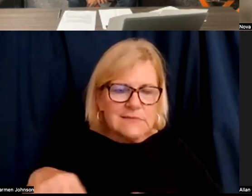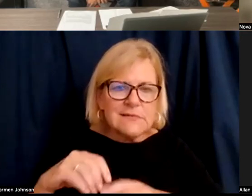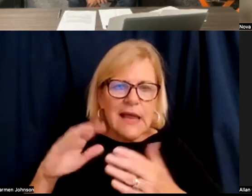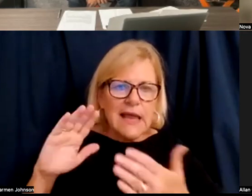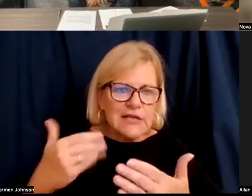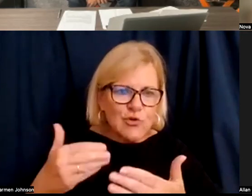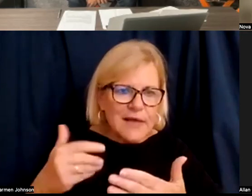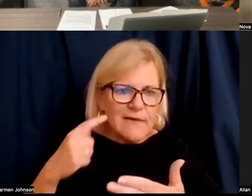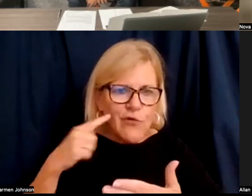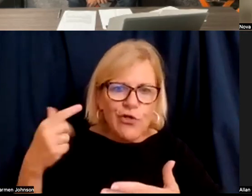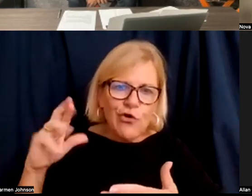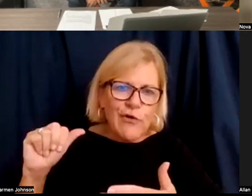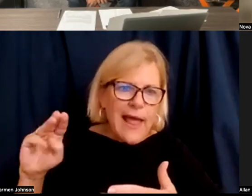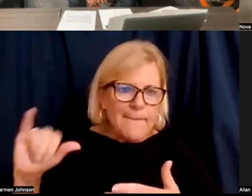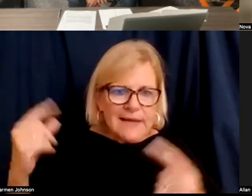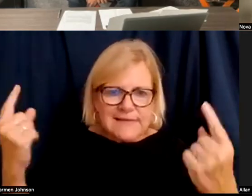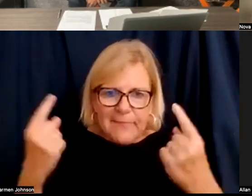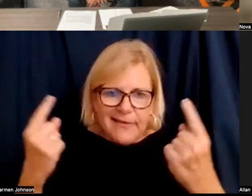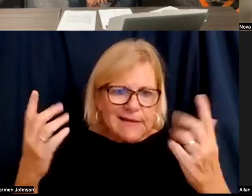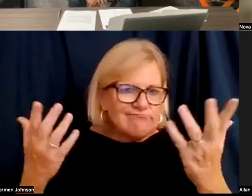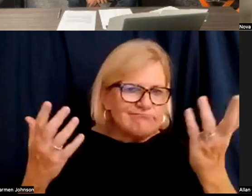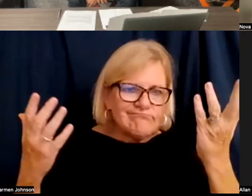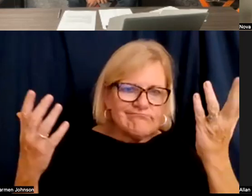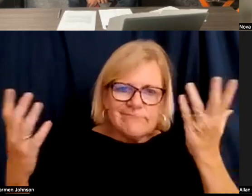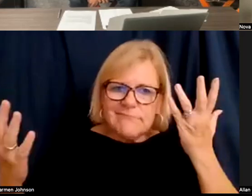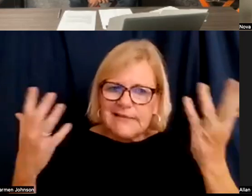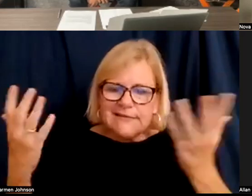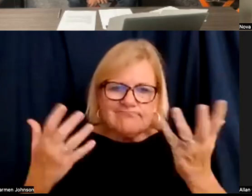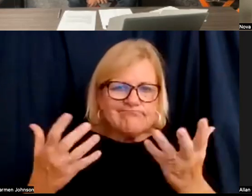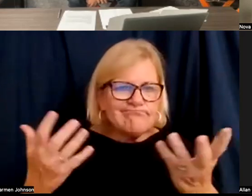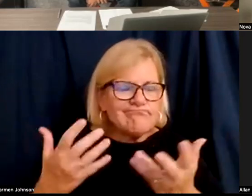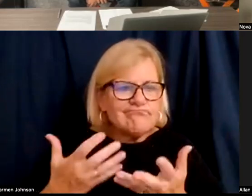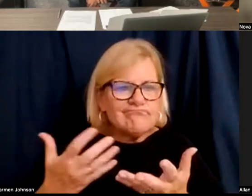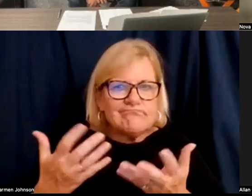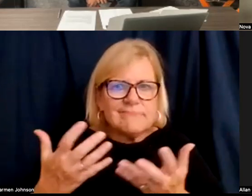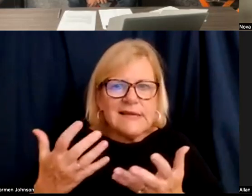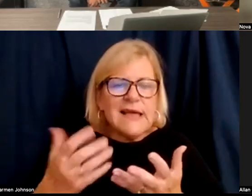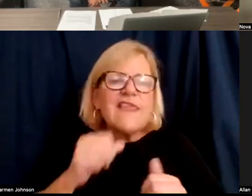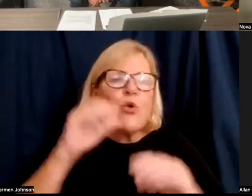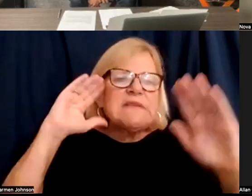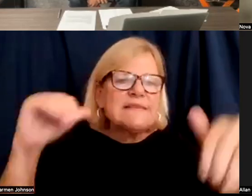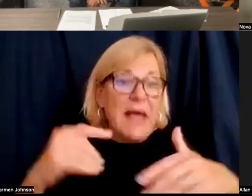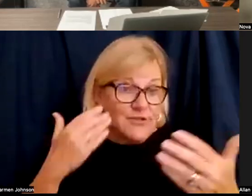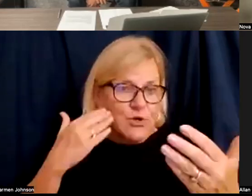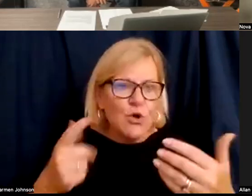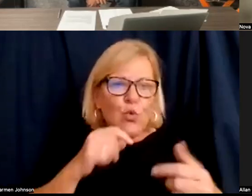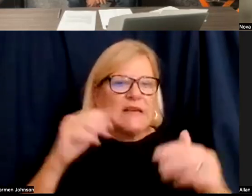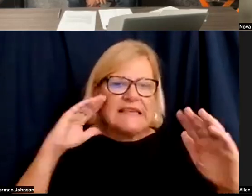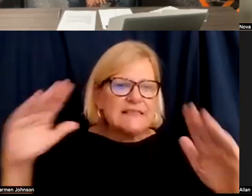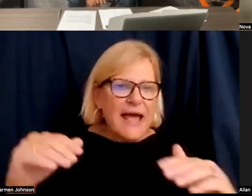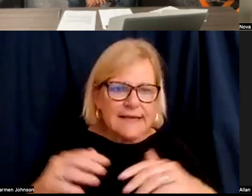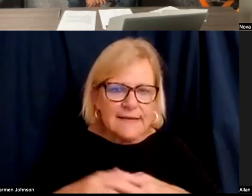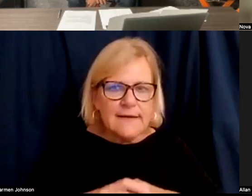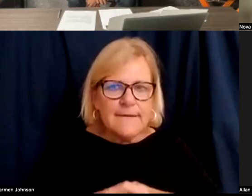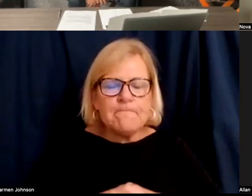presentation for the Grammys, like something that is that you just wouldn't expect. You know what I'm saying? Like you wouldn't expect